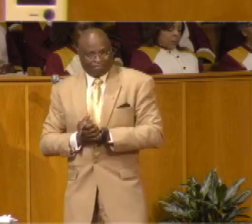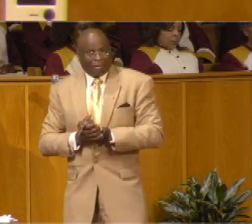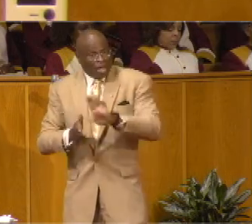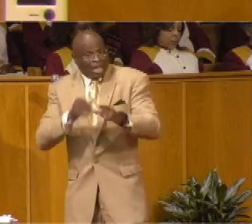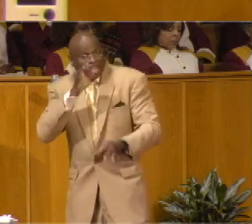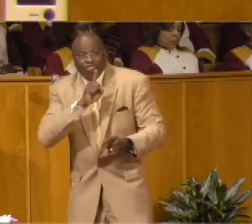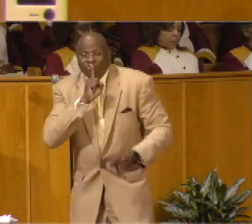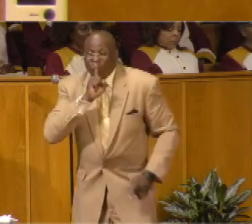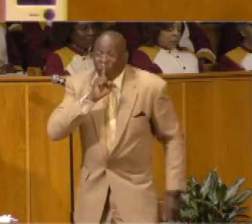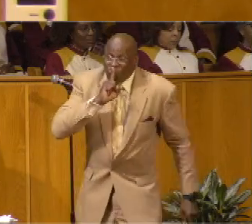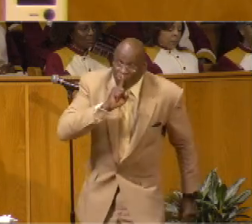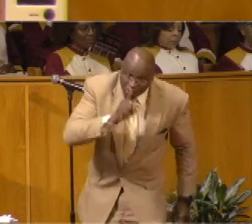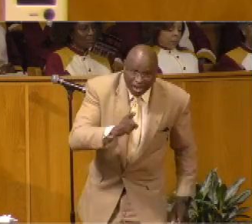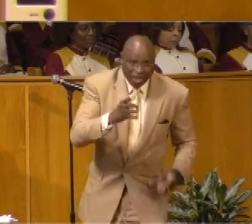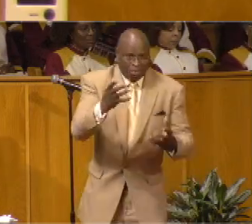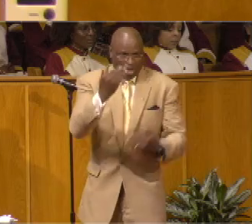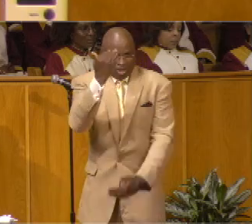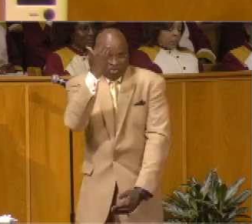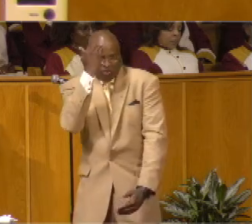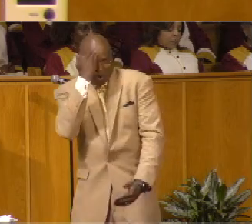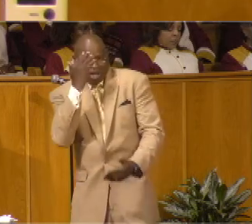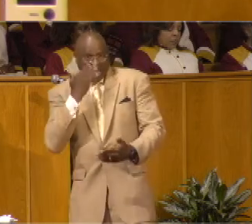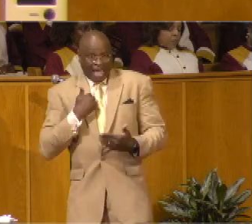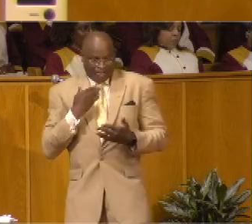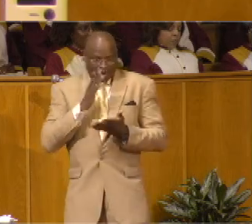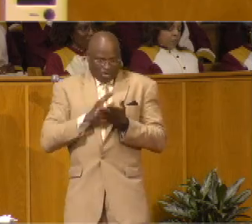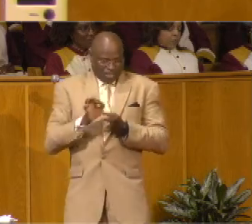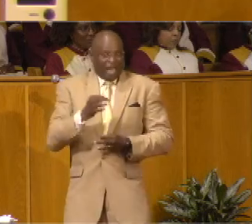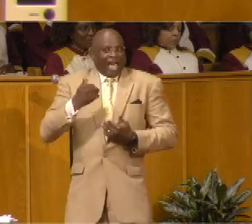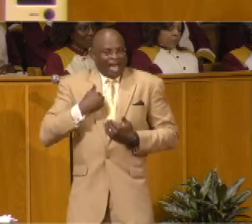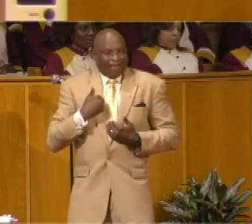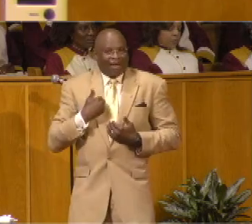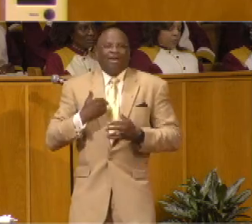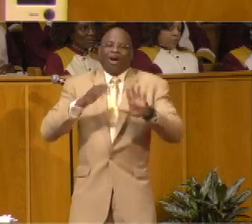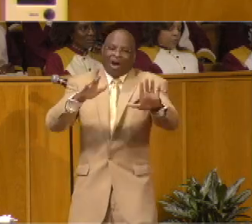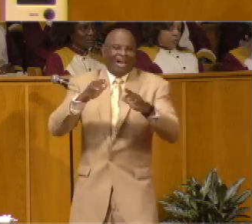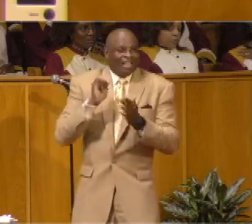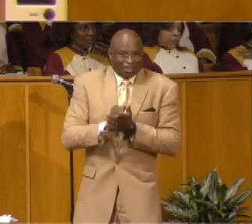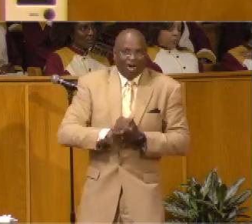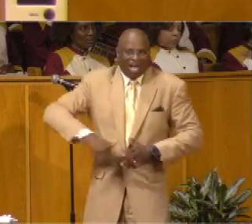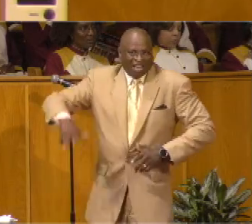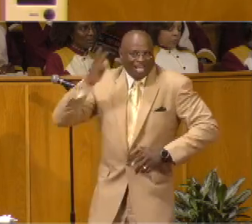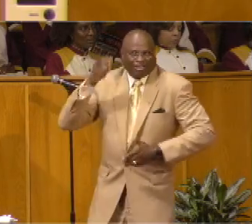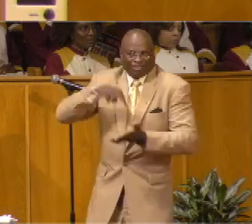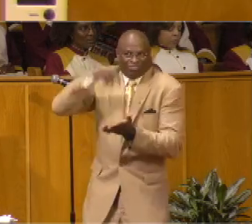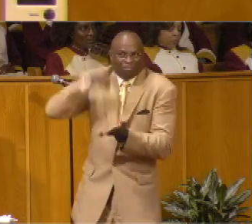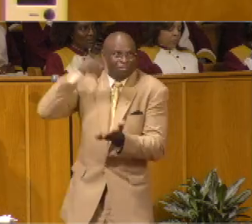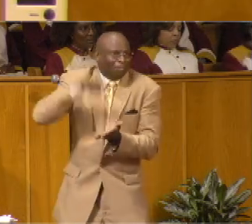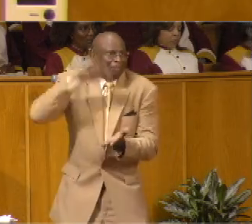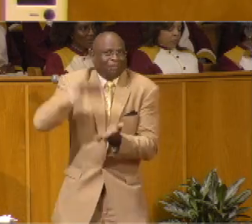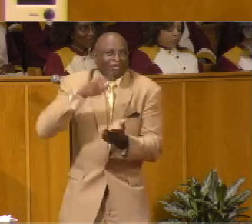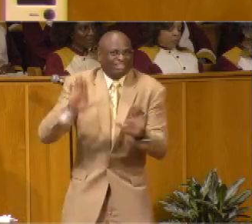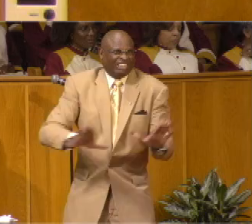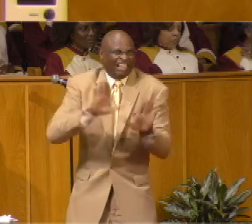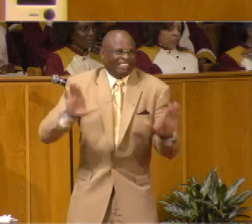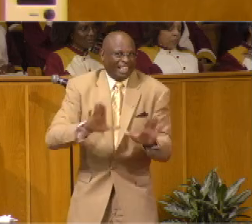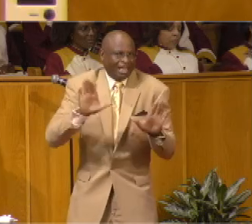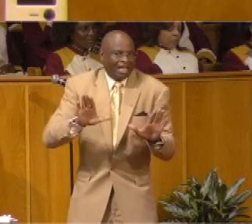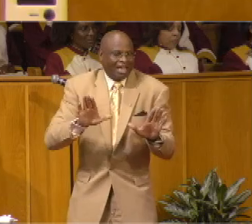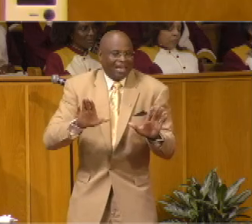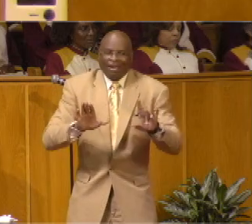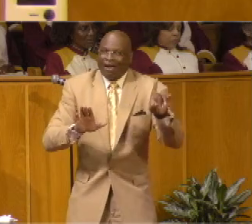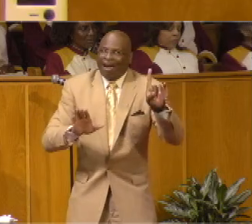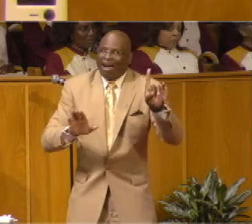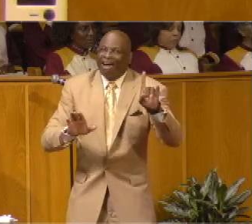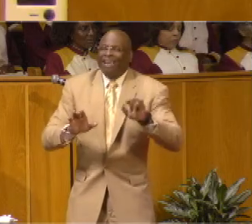you really want to know if you've got the Holy Spirit, don't listen to Him shout on Sunday.